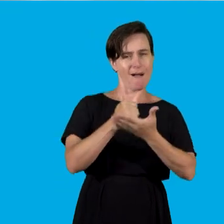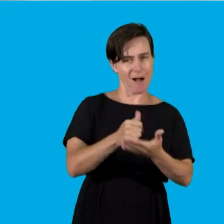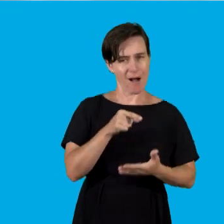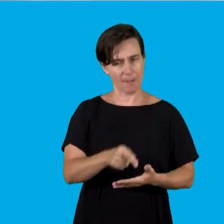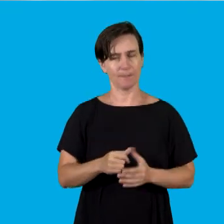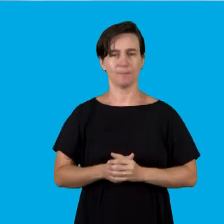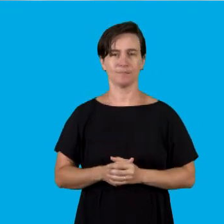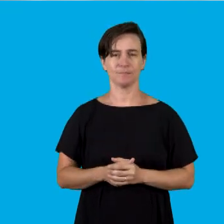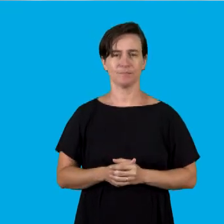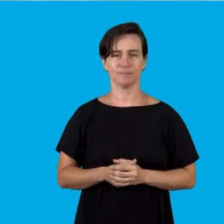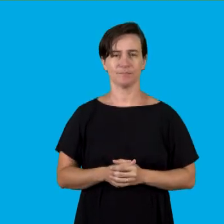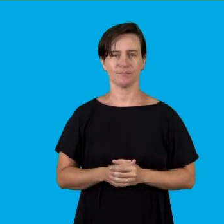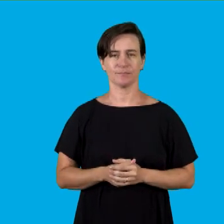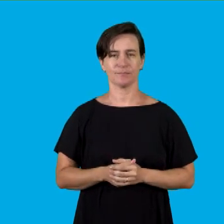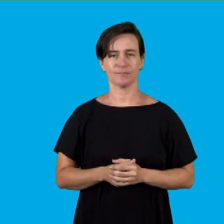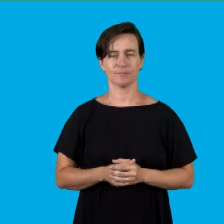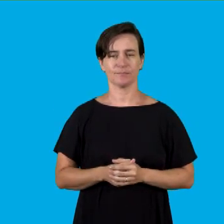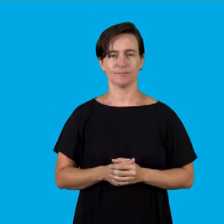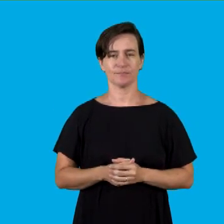address unemployment.